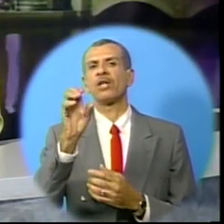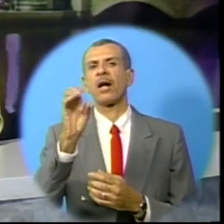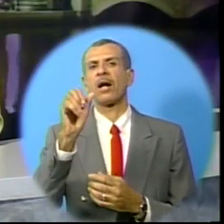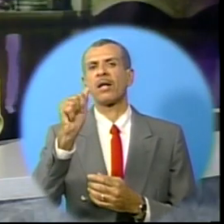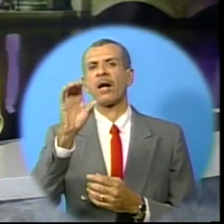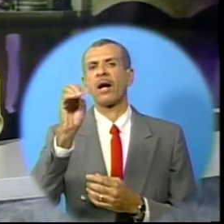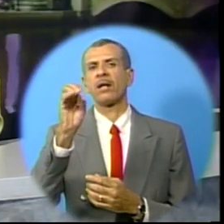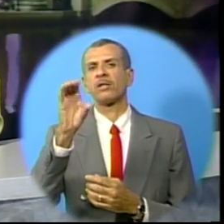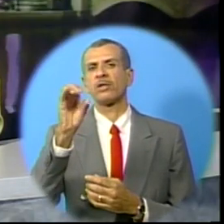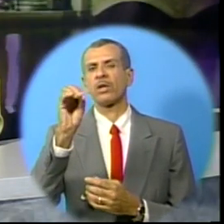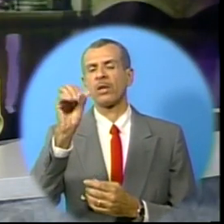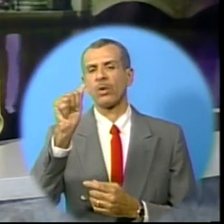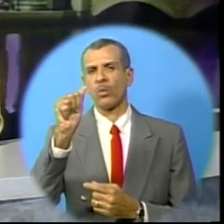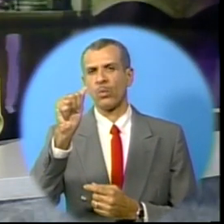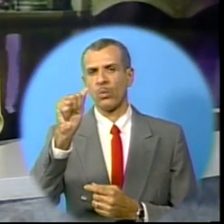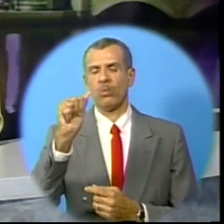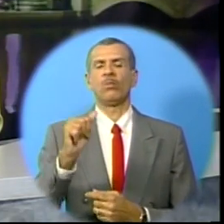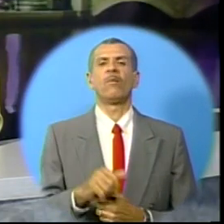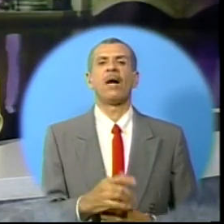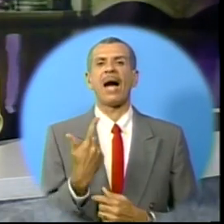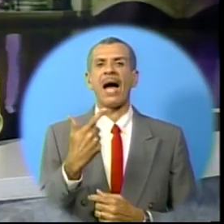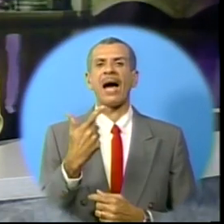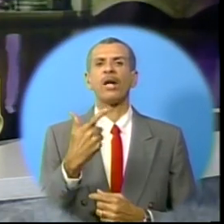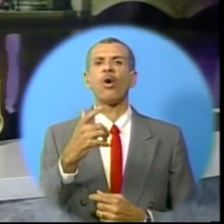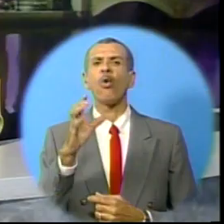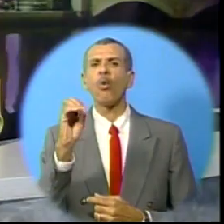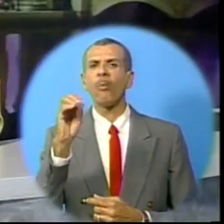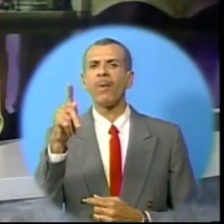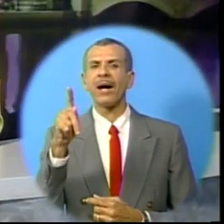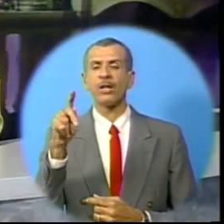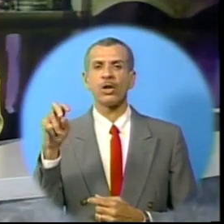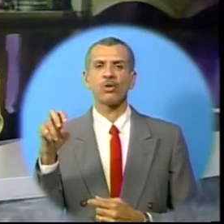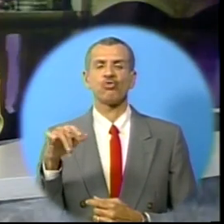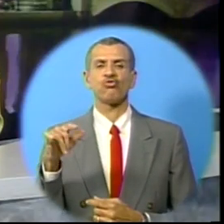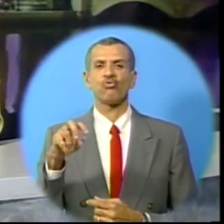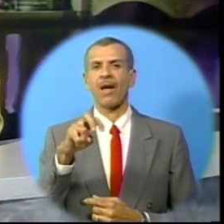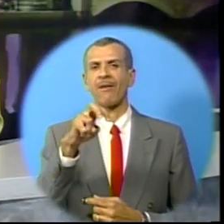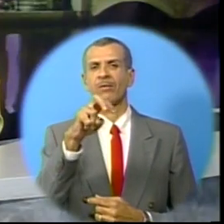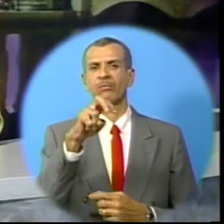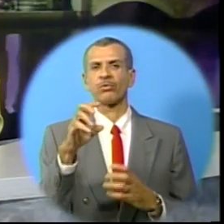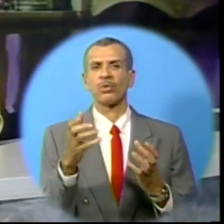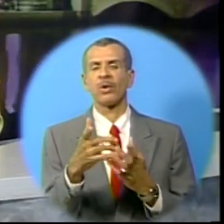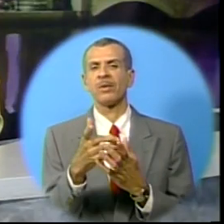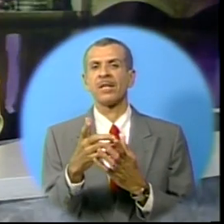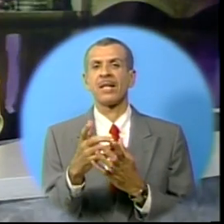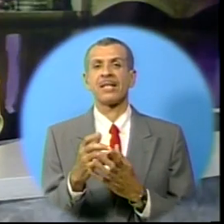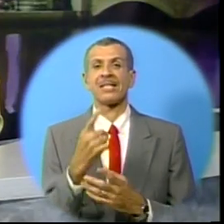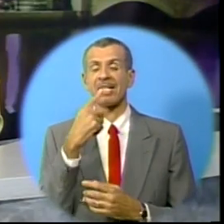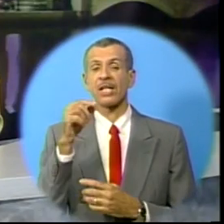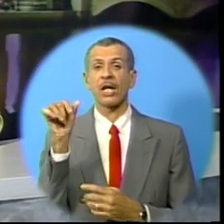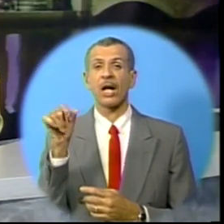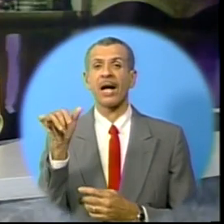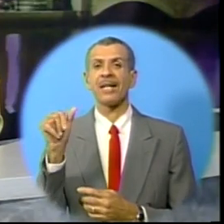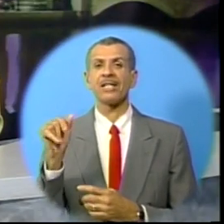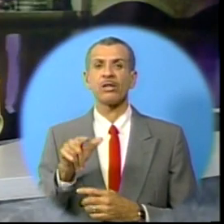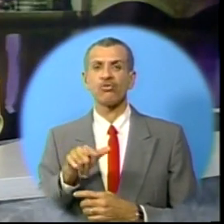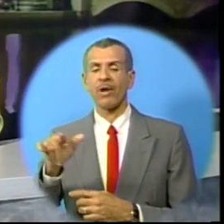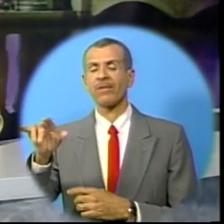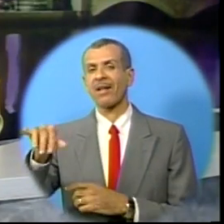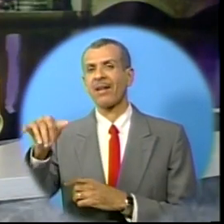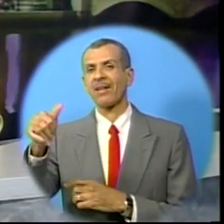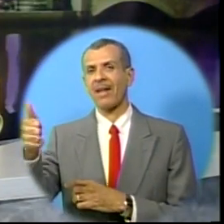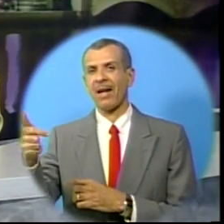the Panamanian airline Copa. Travel agencies are saying Guyanese are traveling to Aruba more than any other